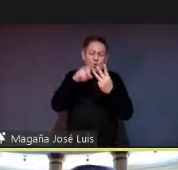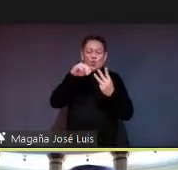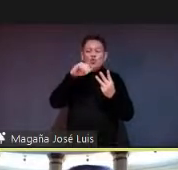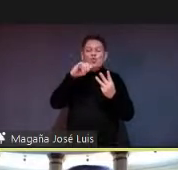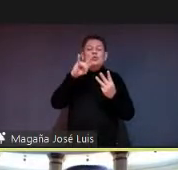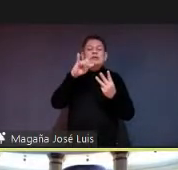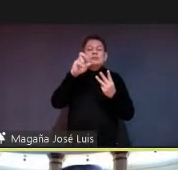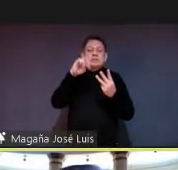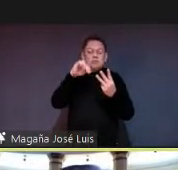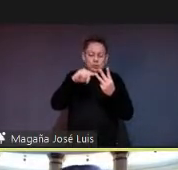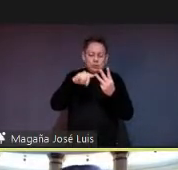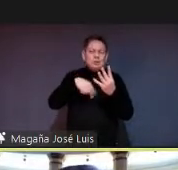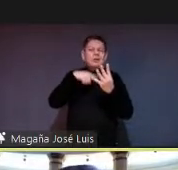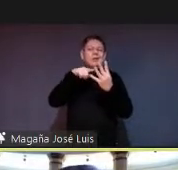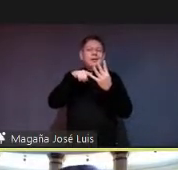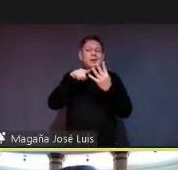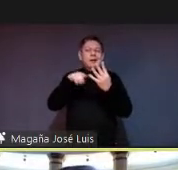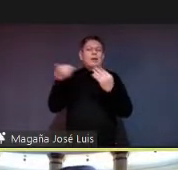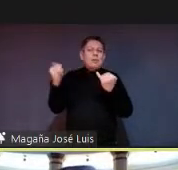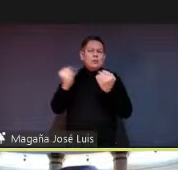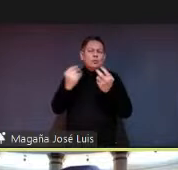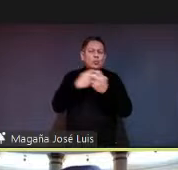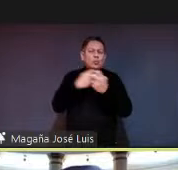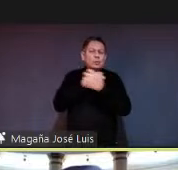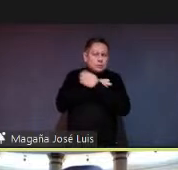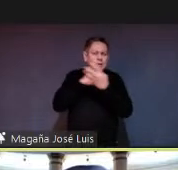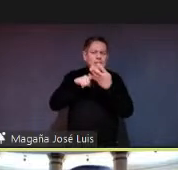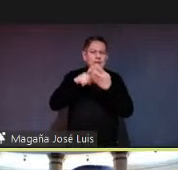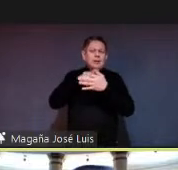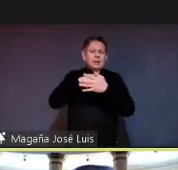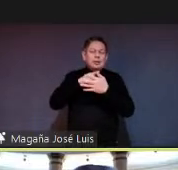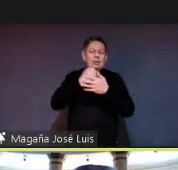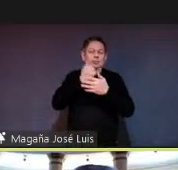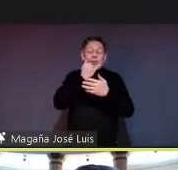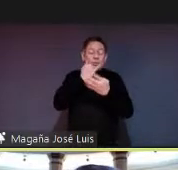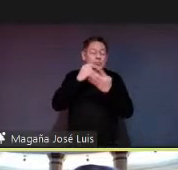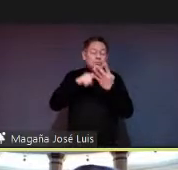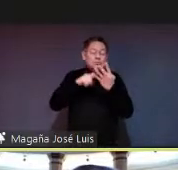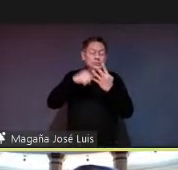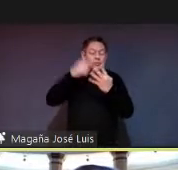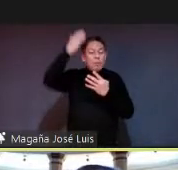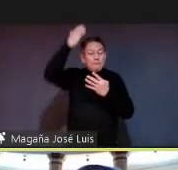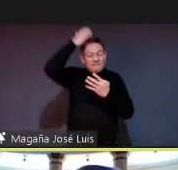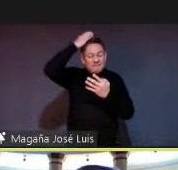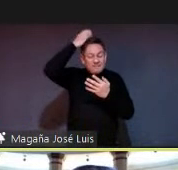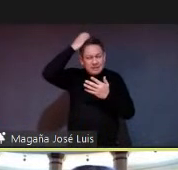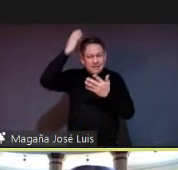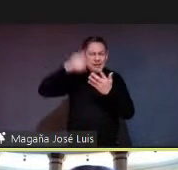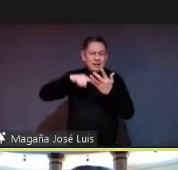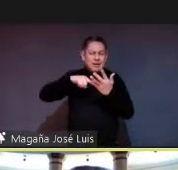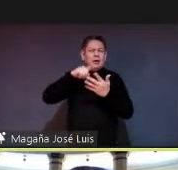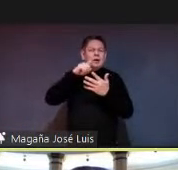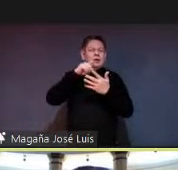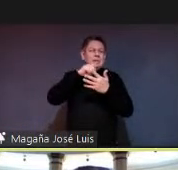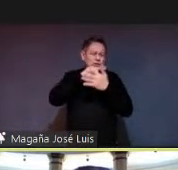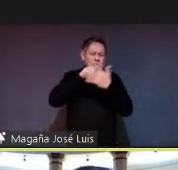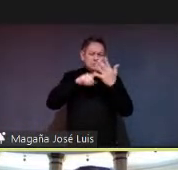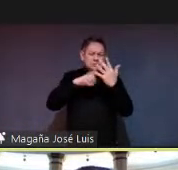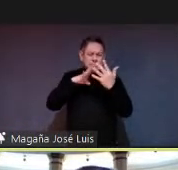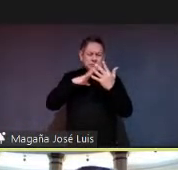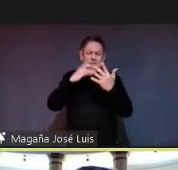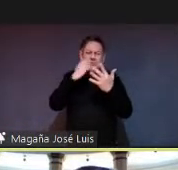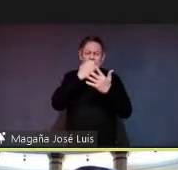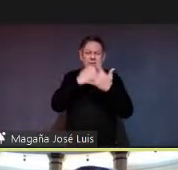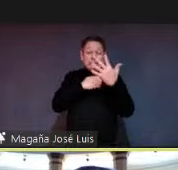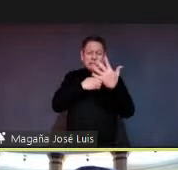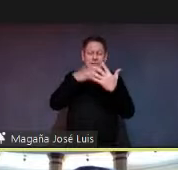obstetrics school, and the nursing school. We have a total of 5 schools that are part of our